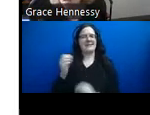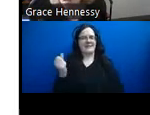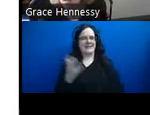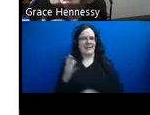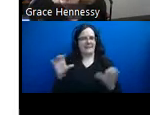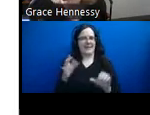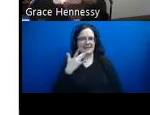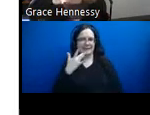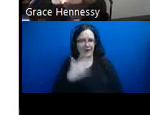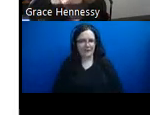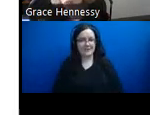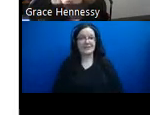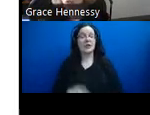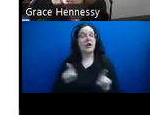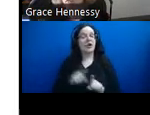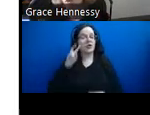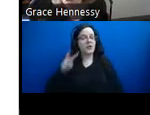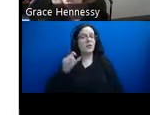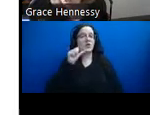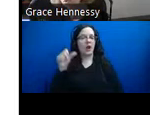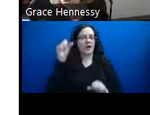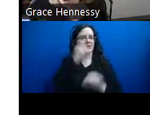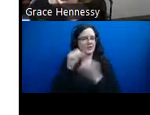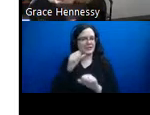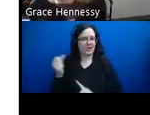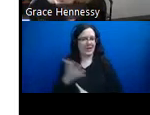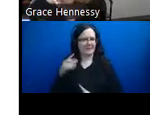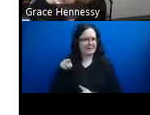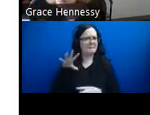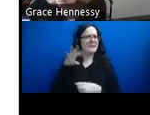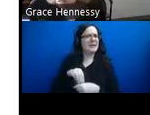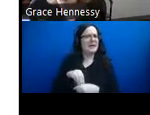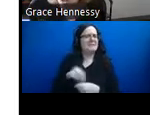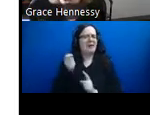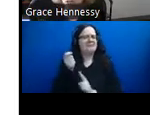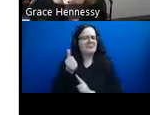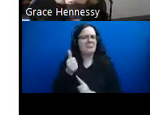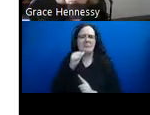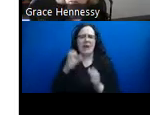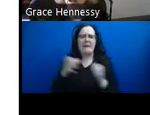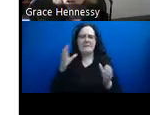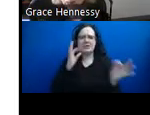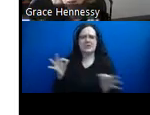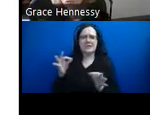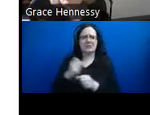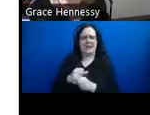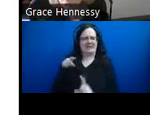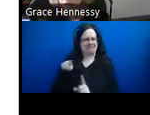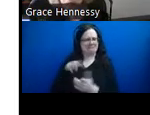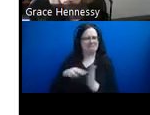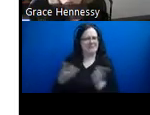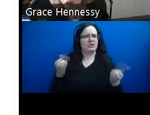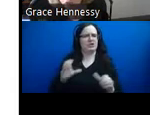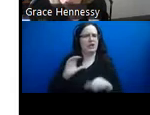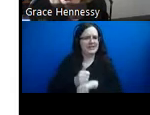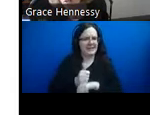that, they looked at non-strategic gambling, which involves little or no decision making, which is chance-based. And that certainly is